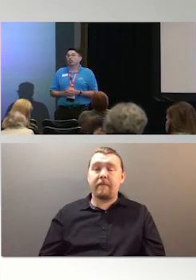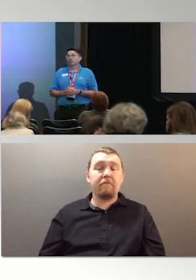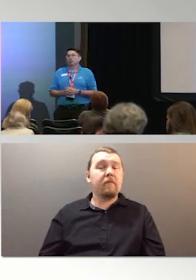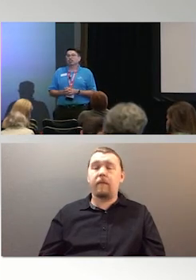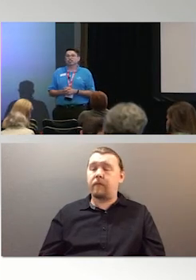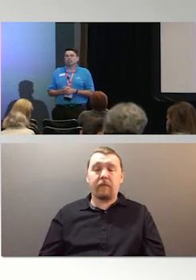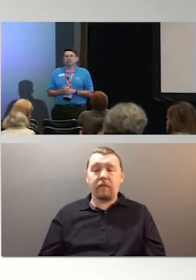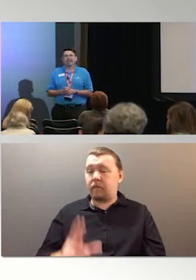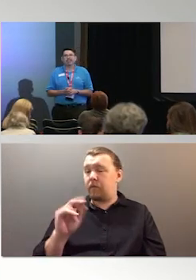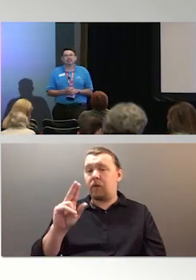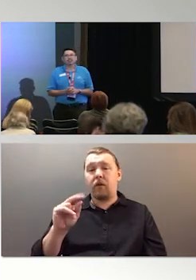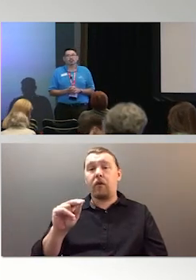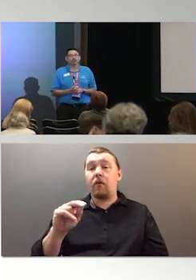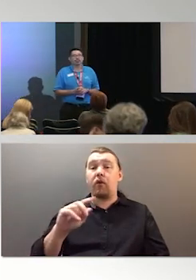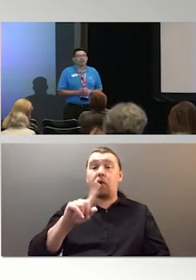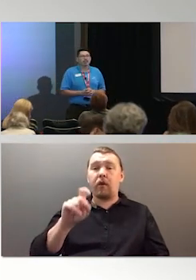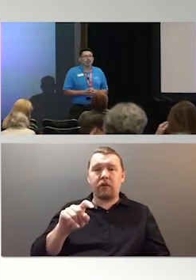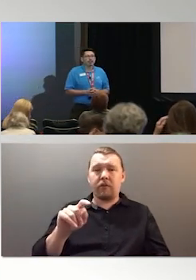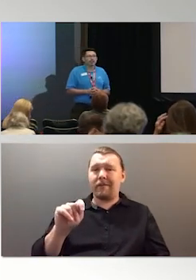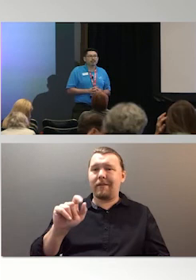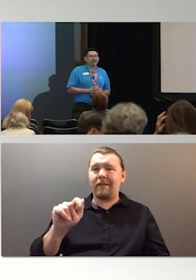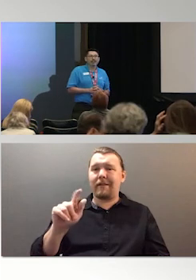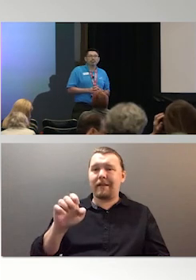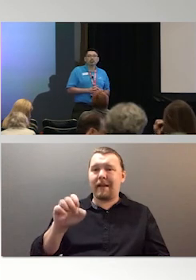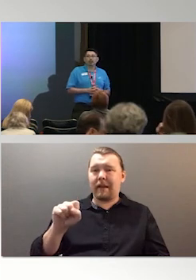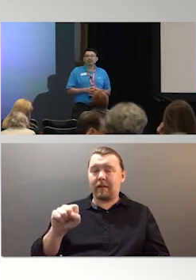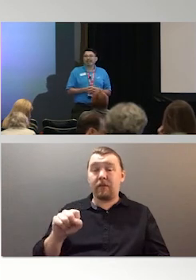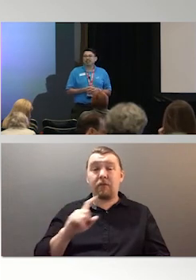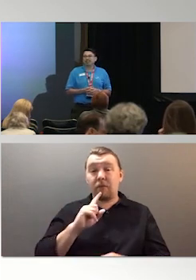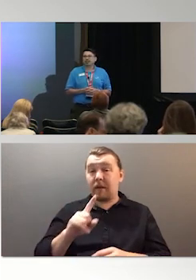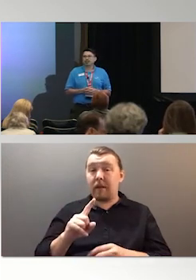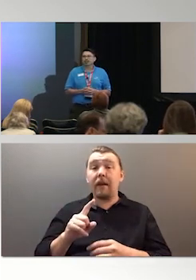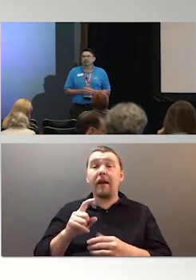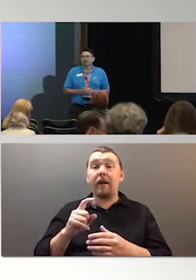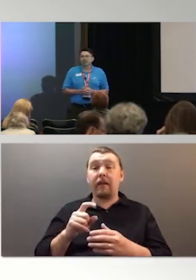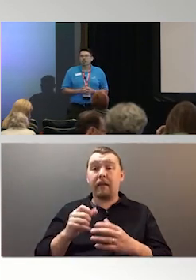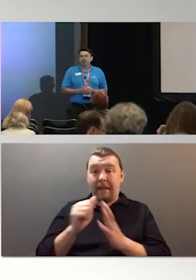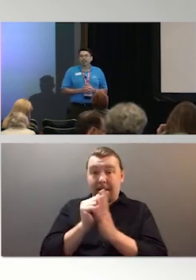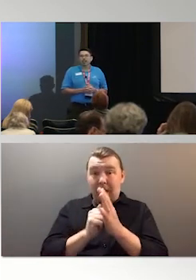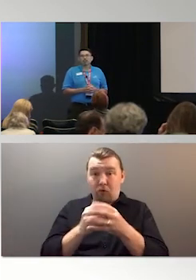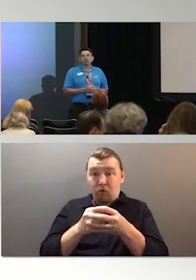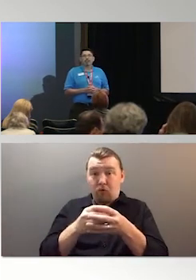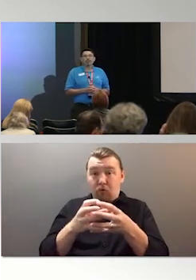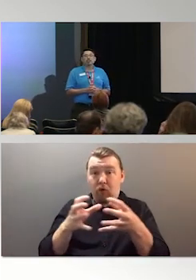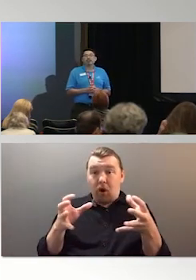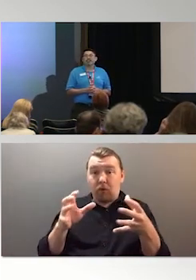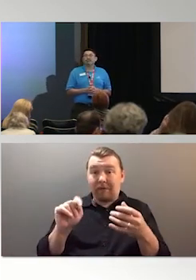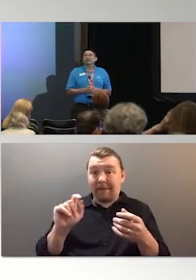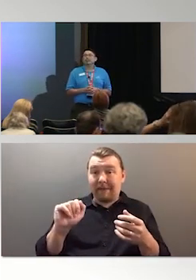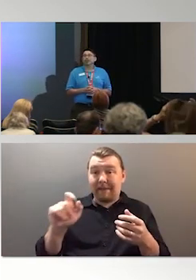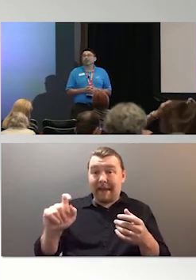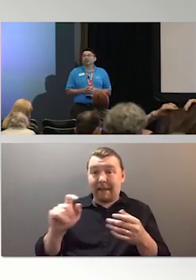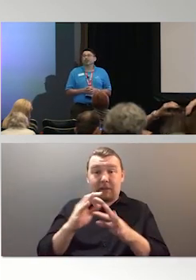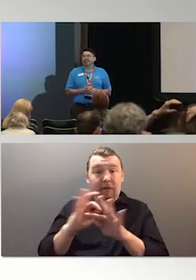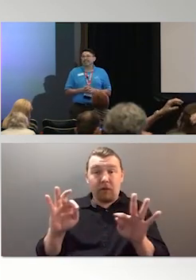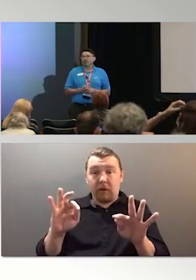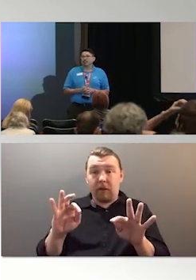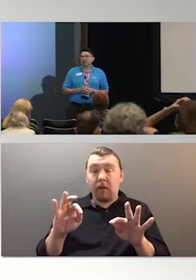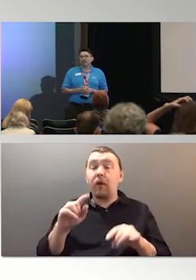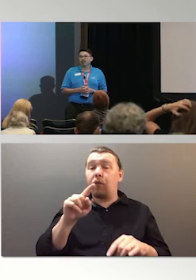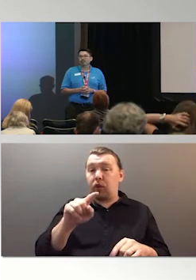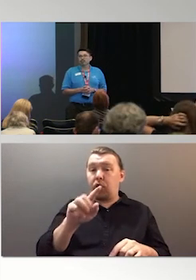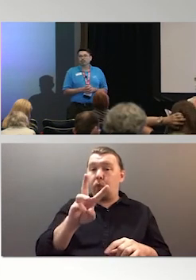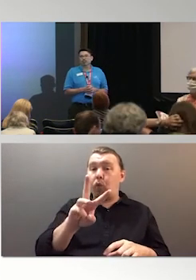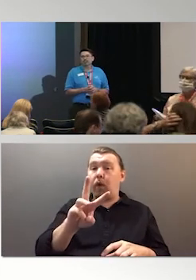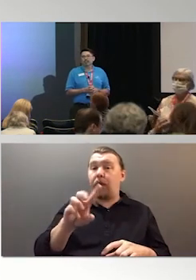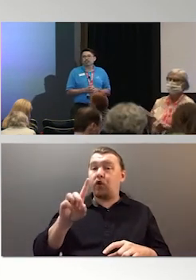No. So the question is taxes. So really, the accounts grow tax-free. Whenever you make a withdrawal from an ABLE